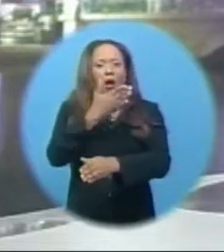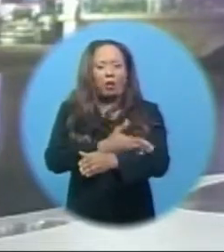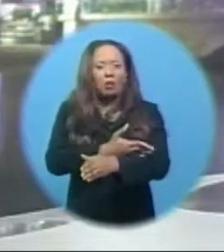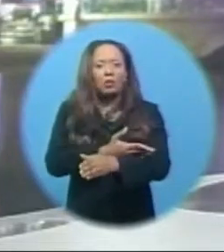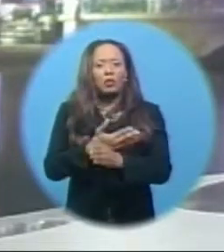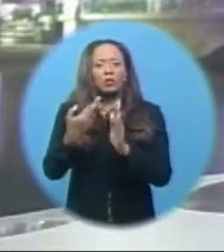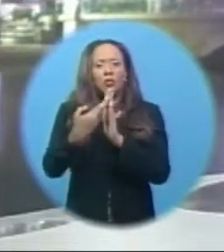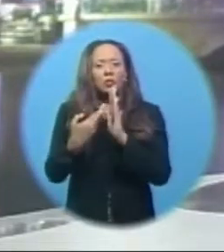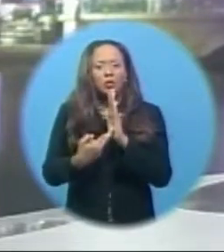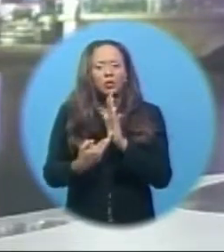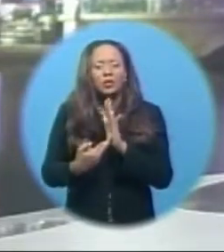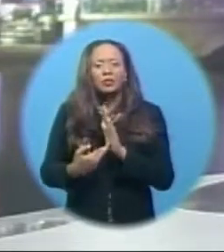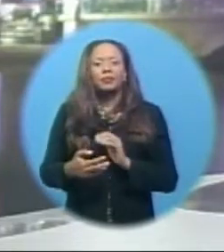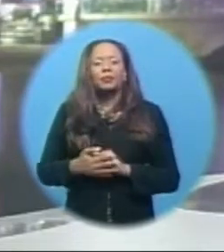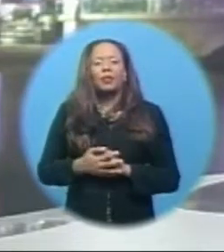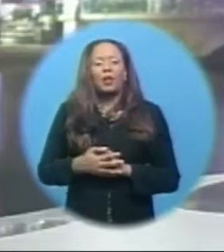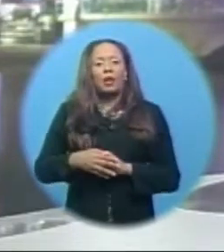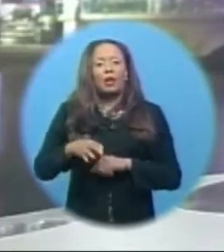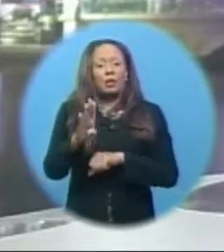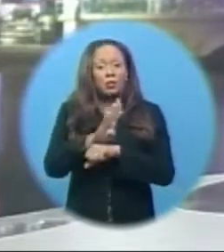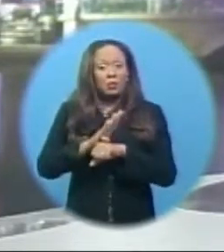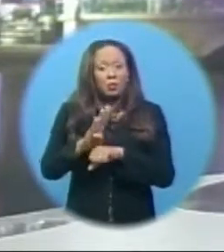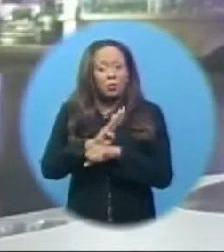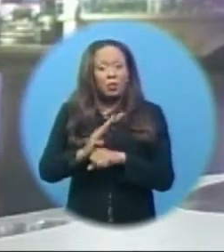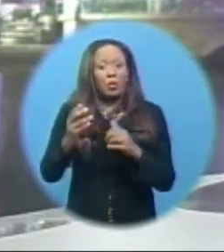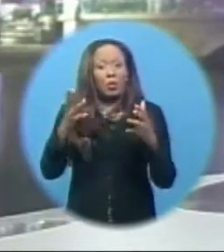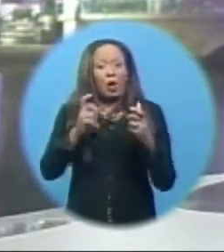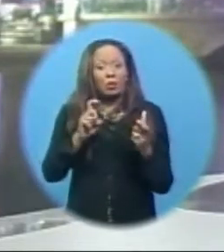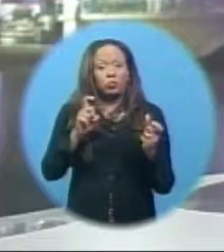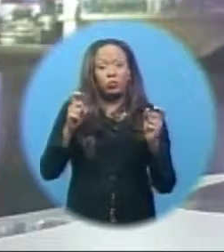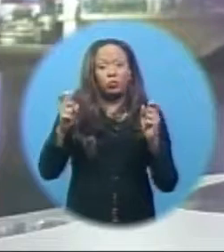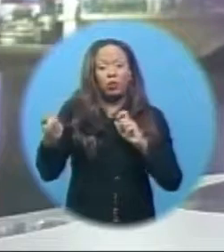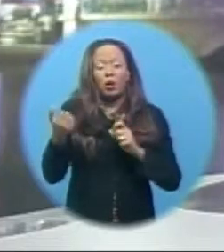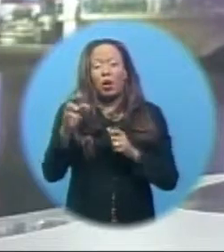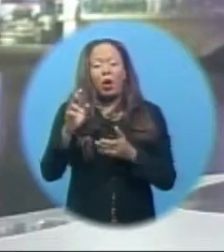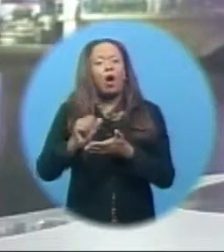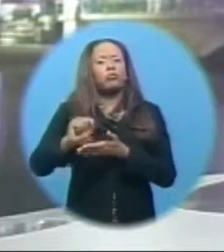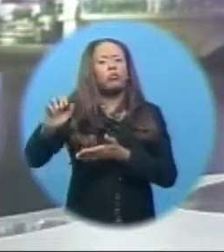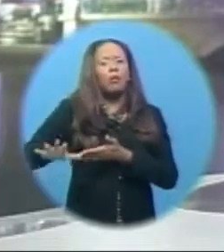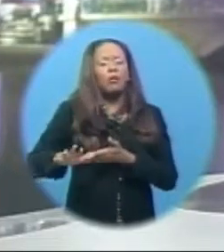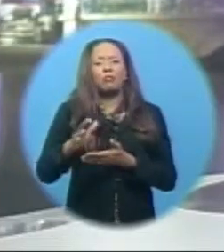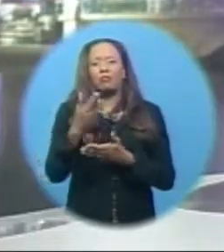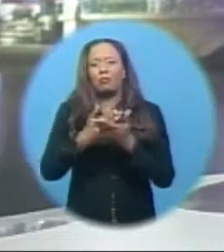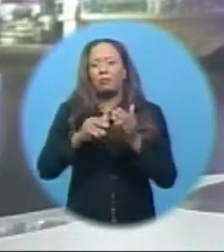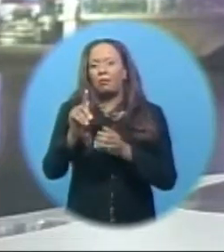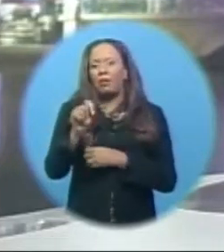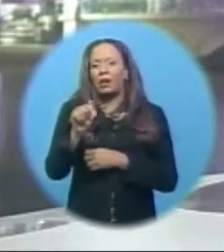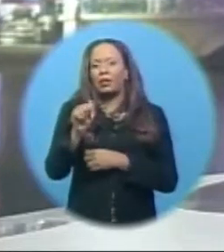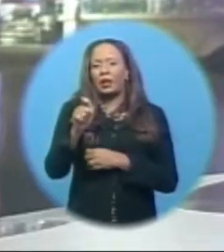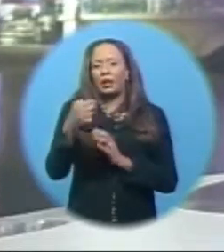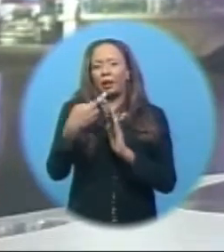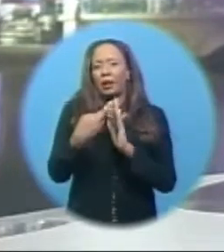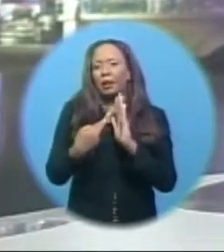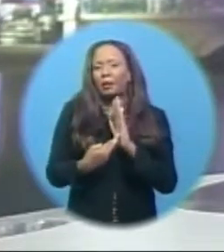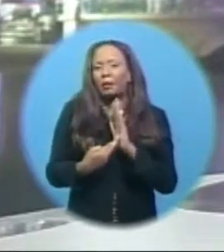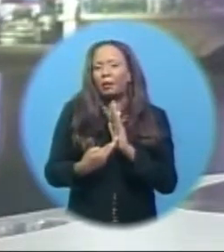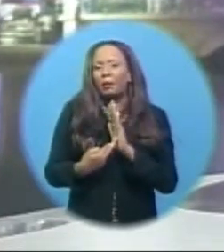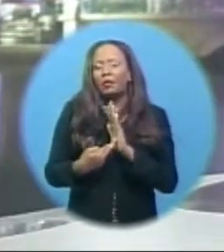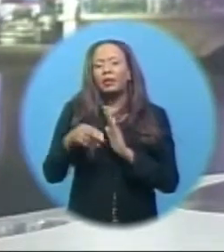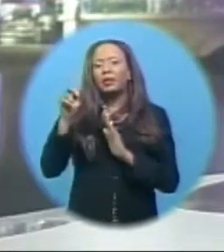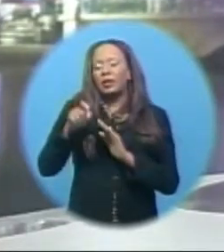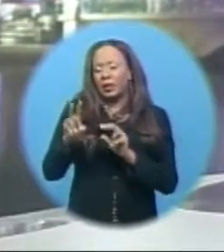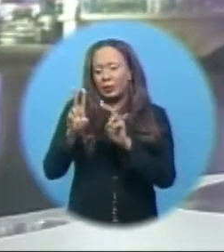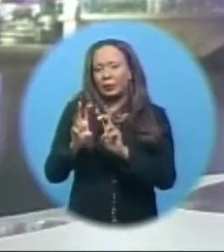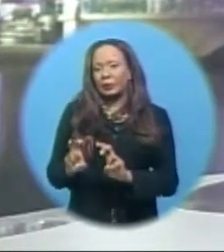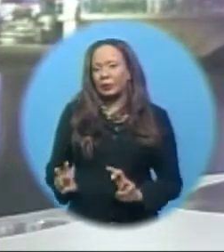2018. It adds that Barbados's commitment to amend or abolish other harmful tax regimes in line with Criterion